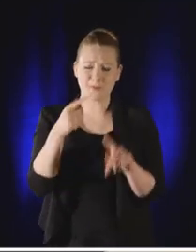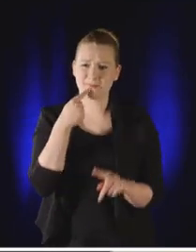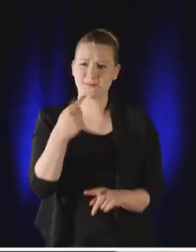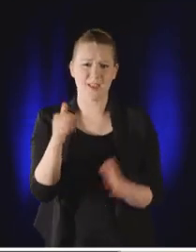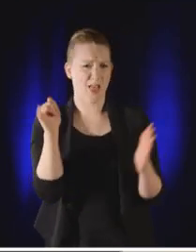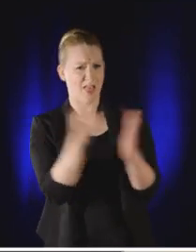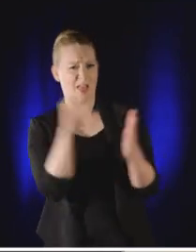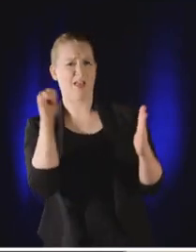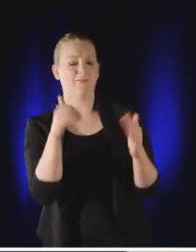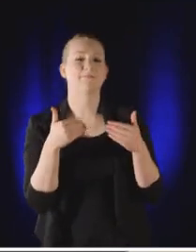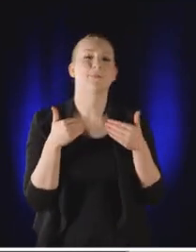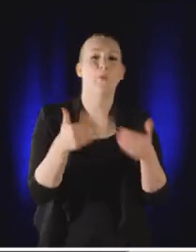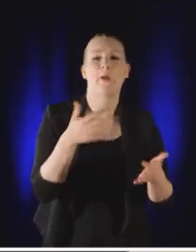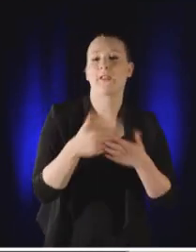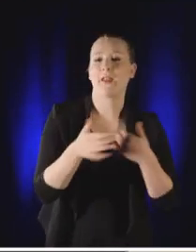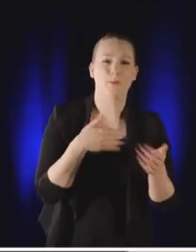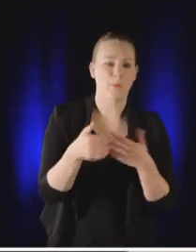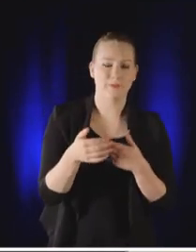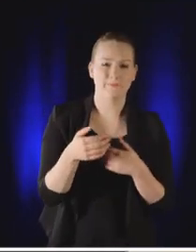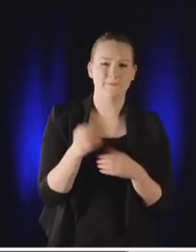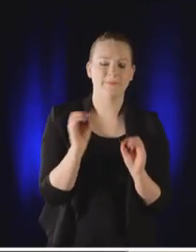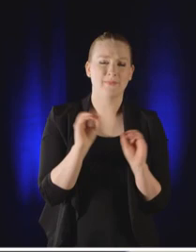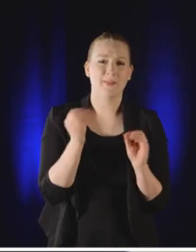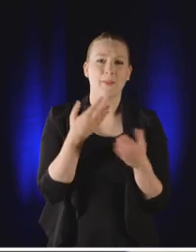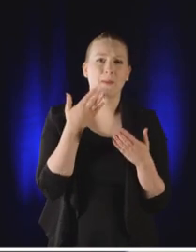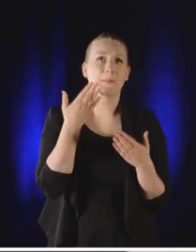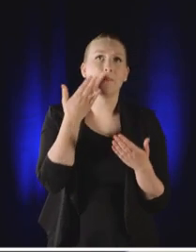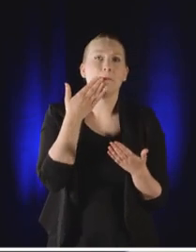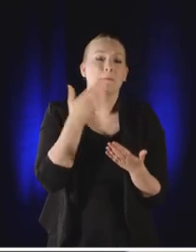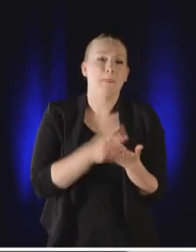possible. Go for it, because nothing